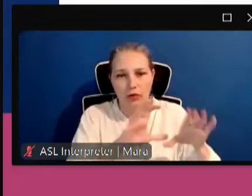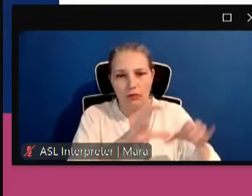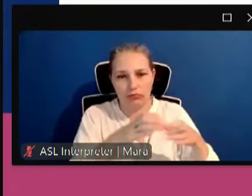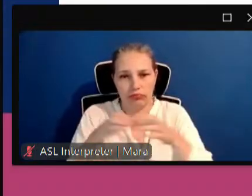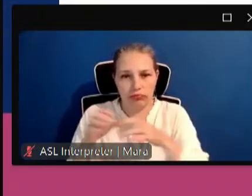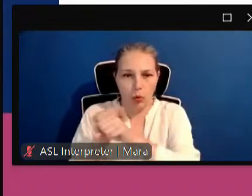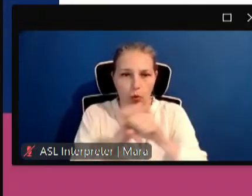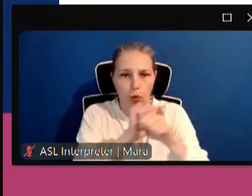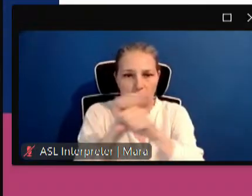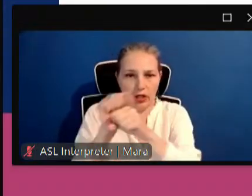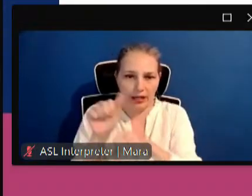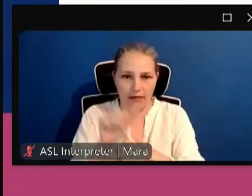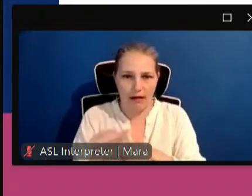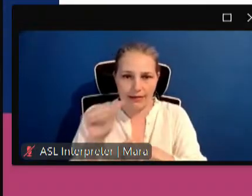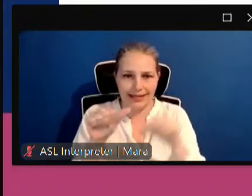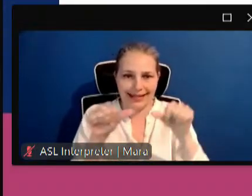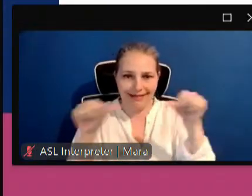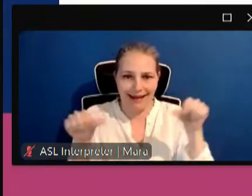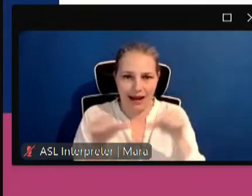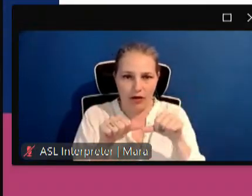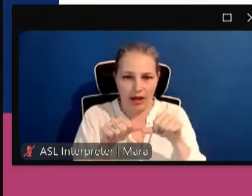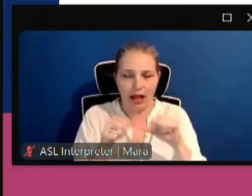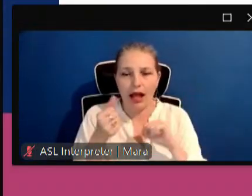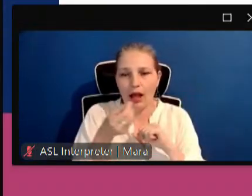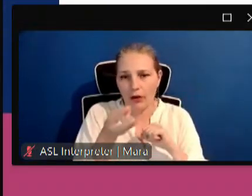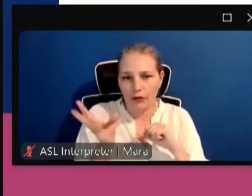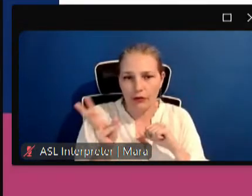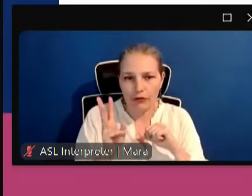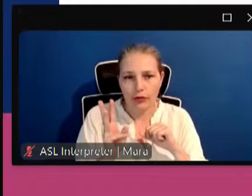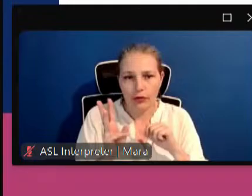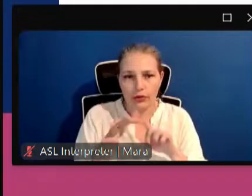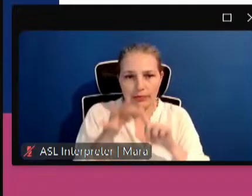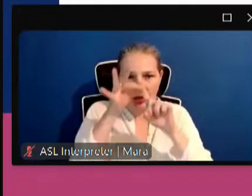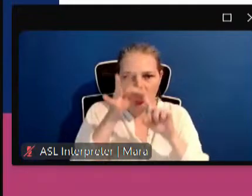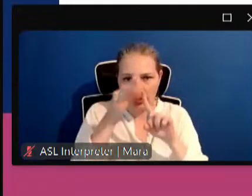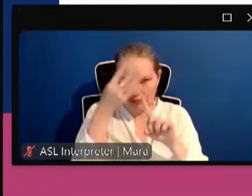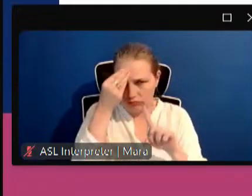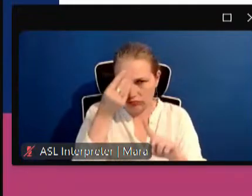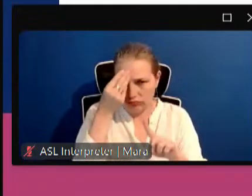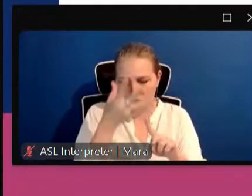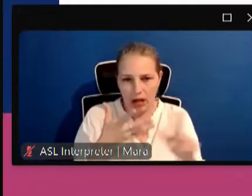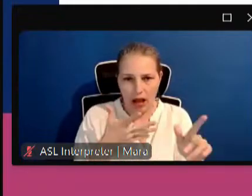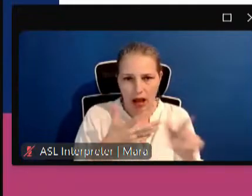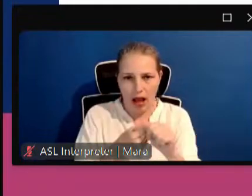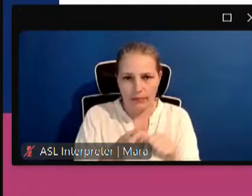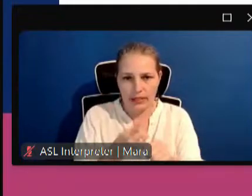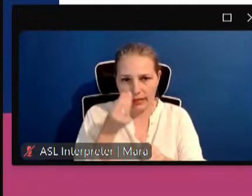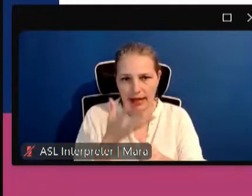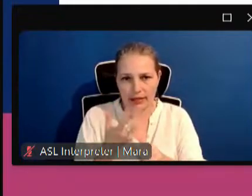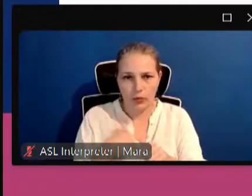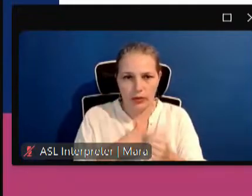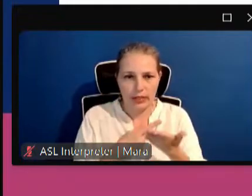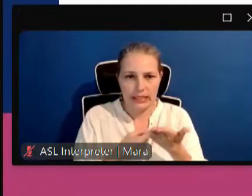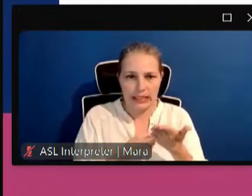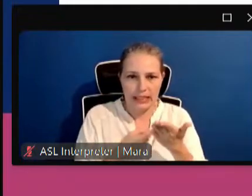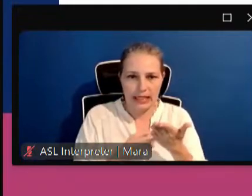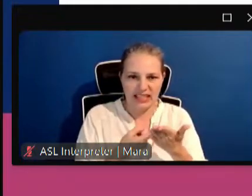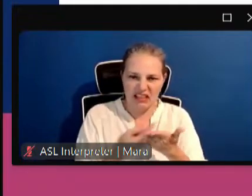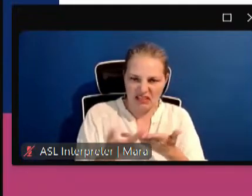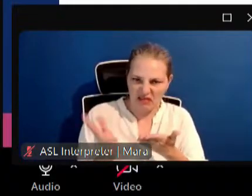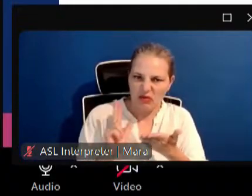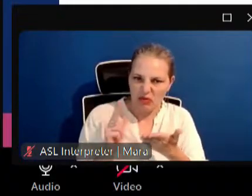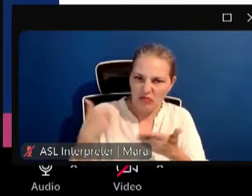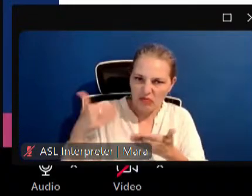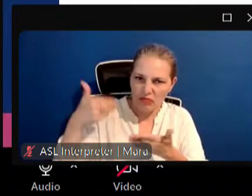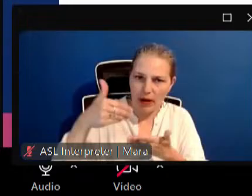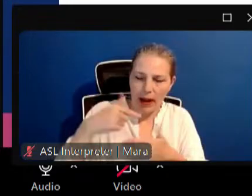Altadena. A couple special updates here. So we've been talking a lot the last few weeks about special